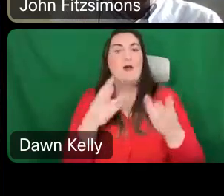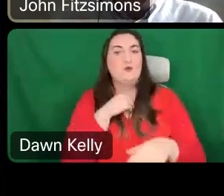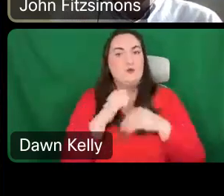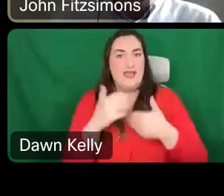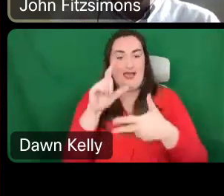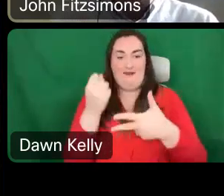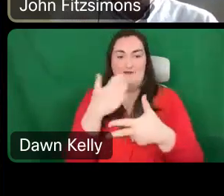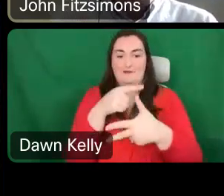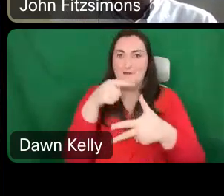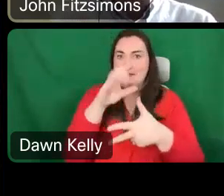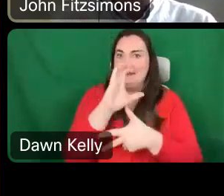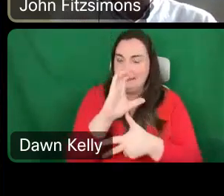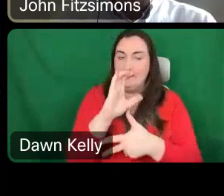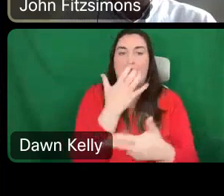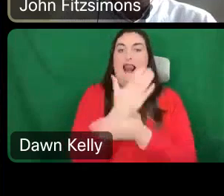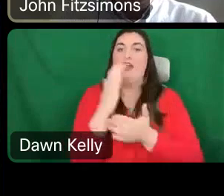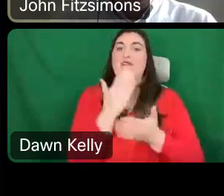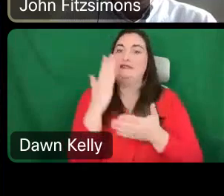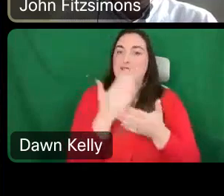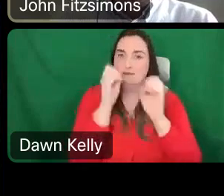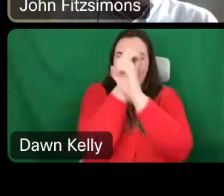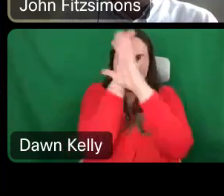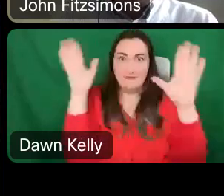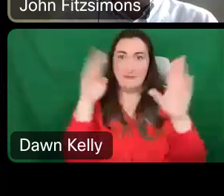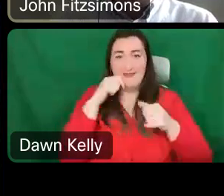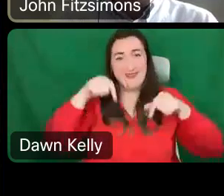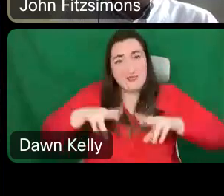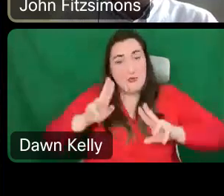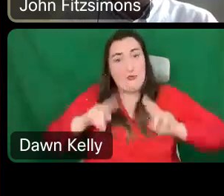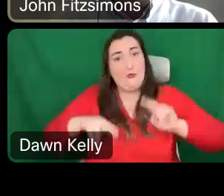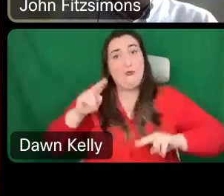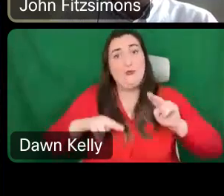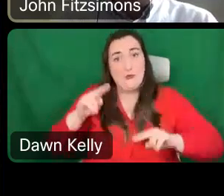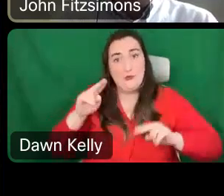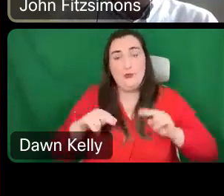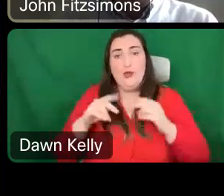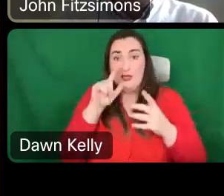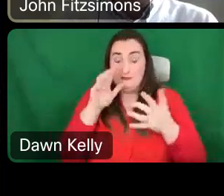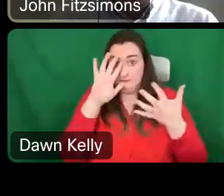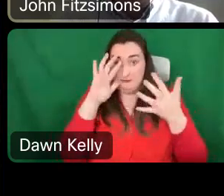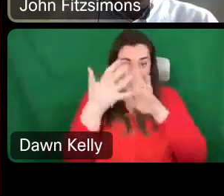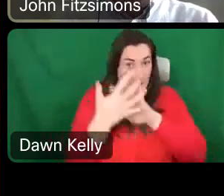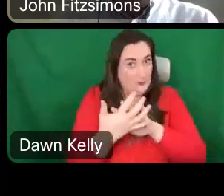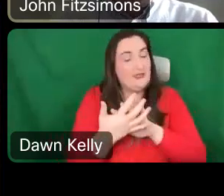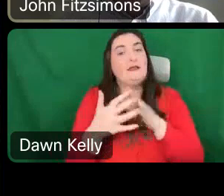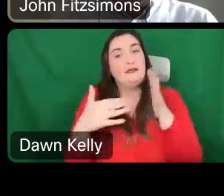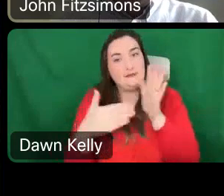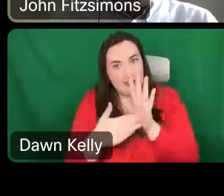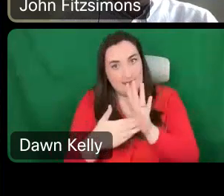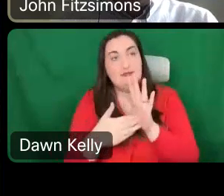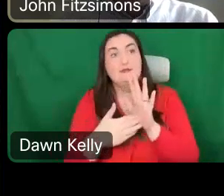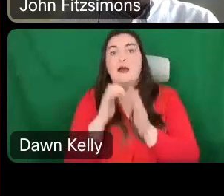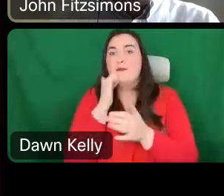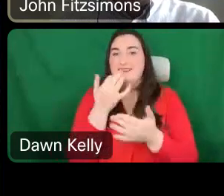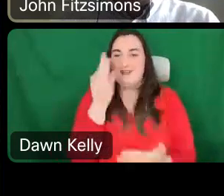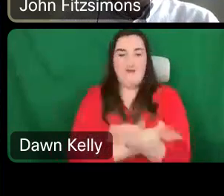clarity, because this is new. It is confusing, especially if the